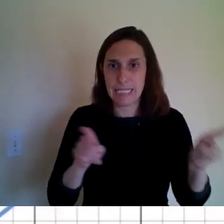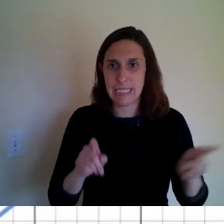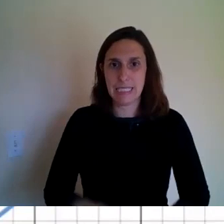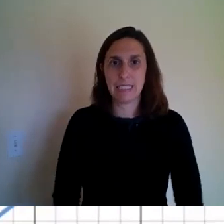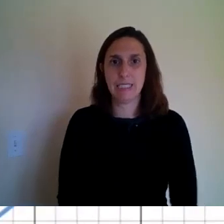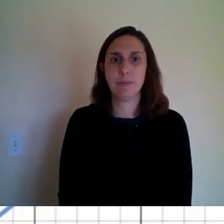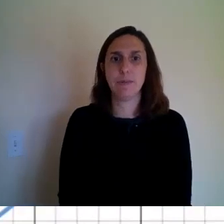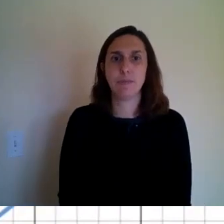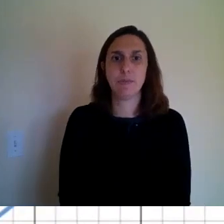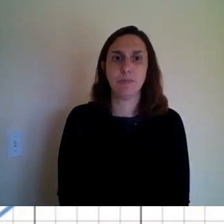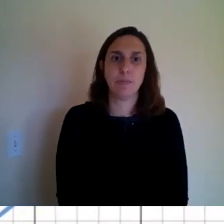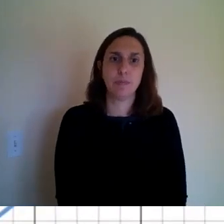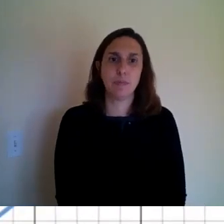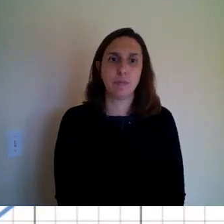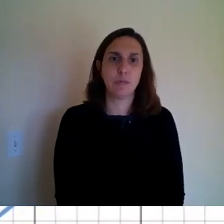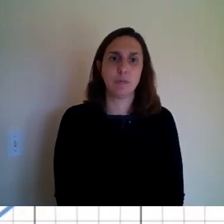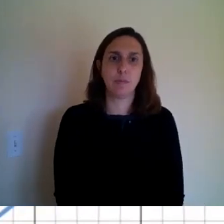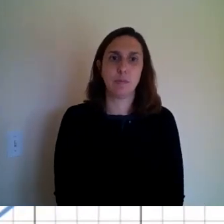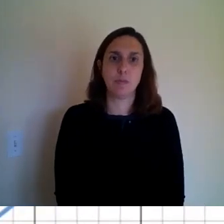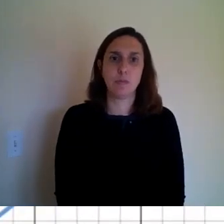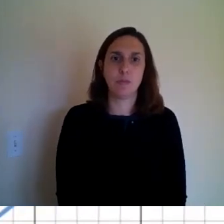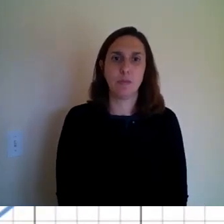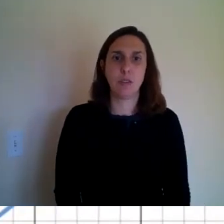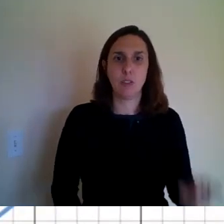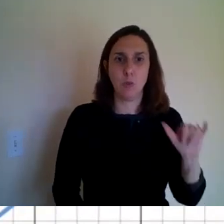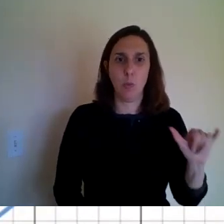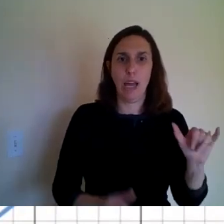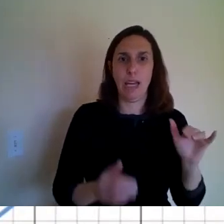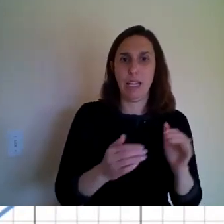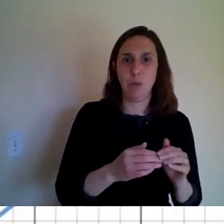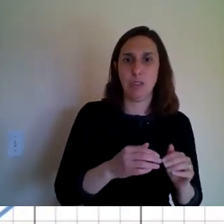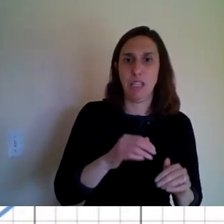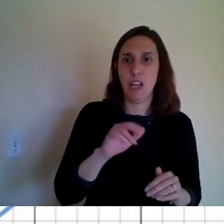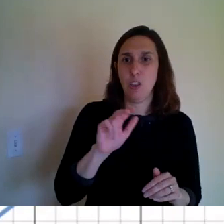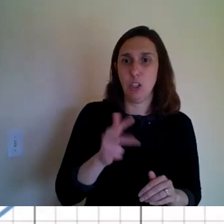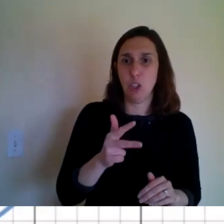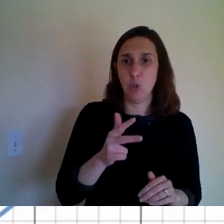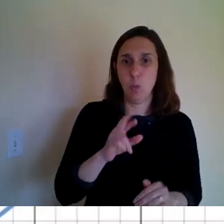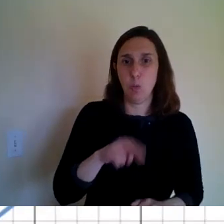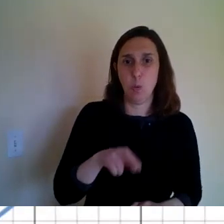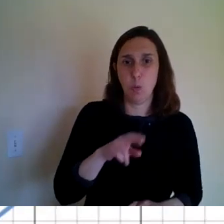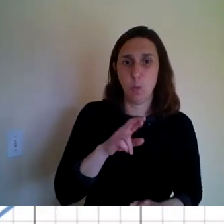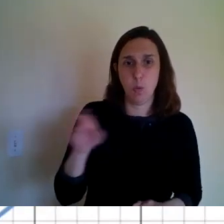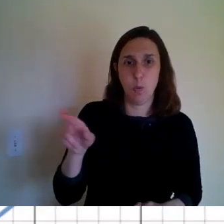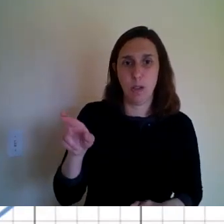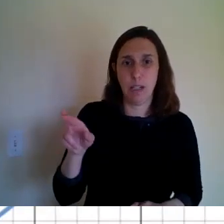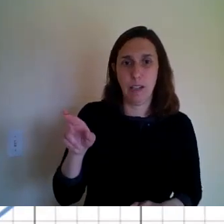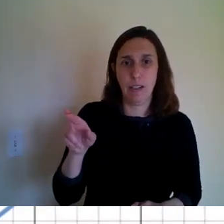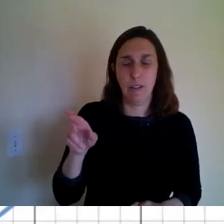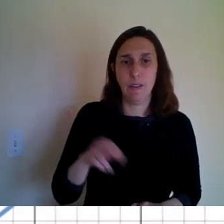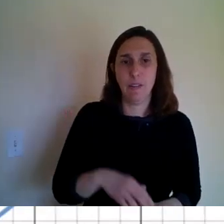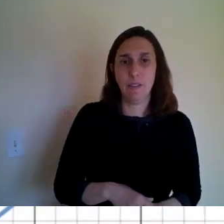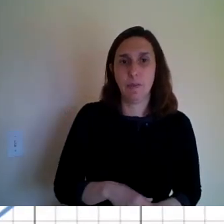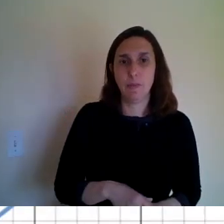the cube root of x minus 2. I have a tendency when I take the cube roots or any roots to